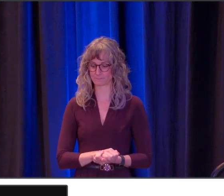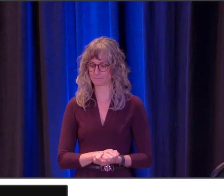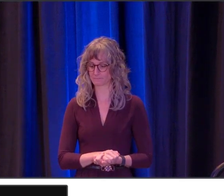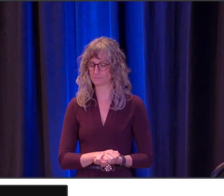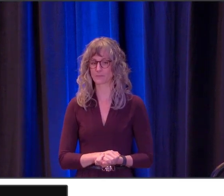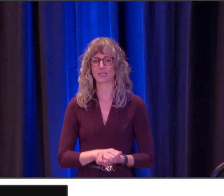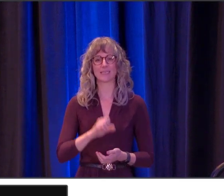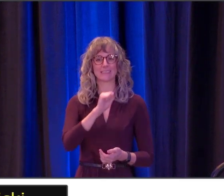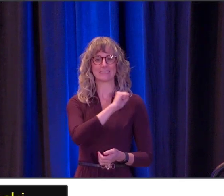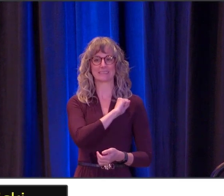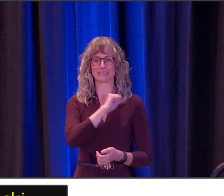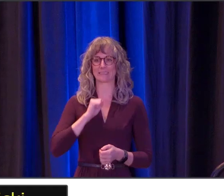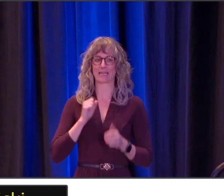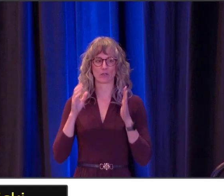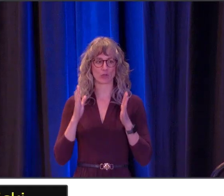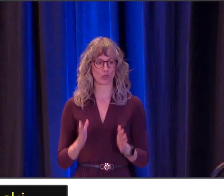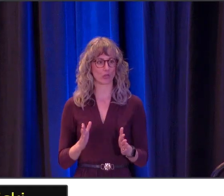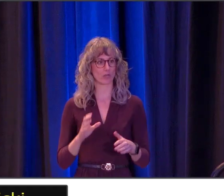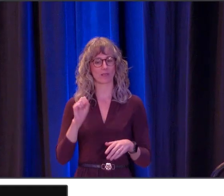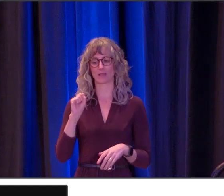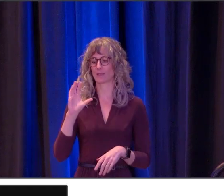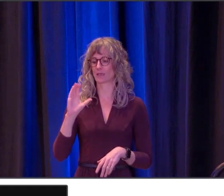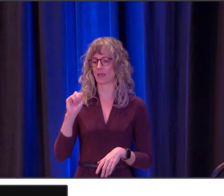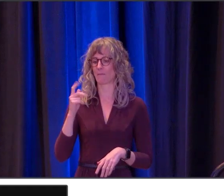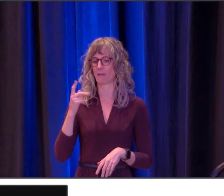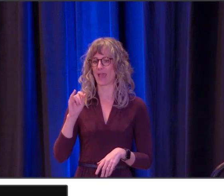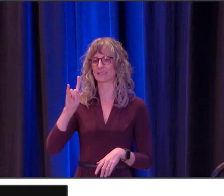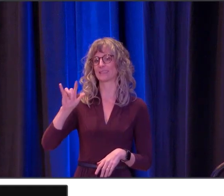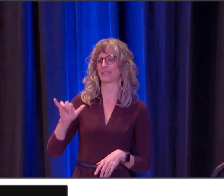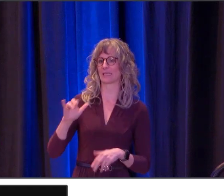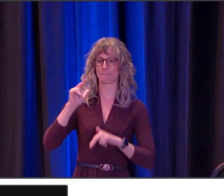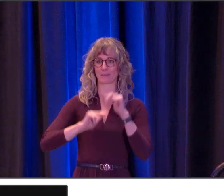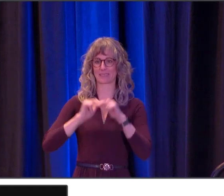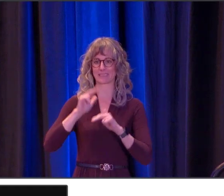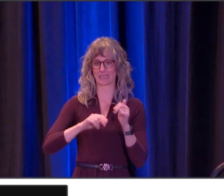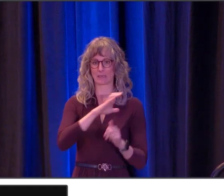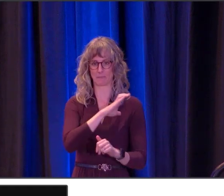Center Capacity Building Committee, chaired by myself.